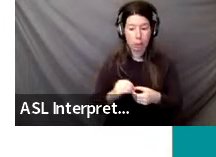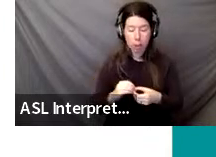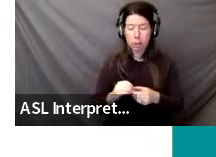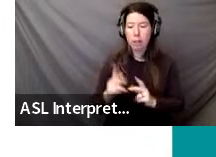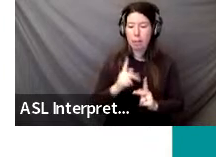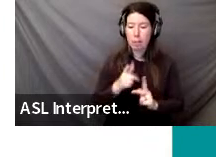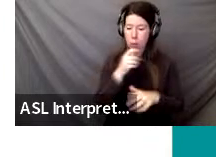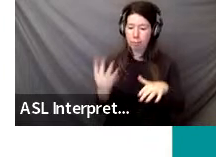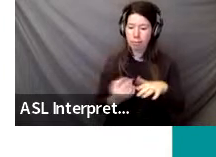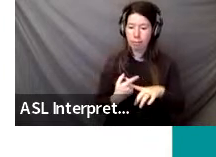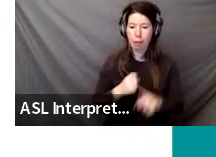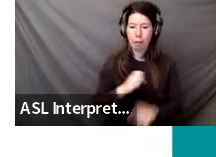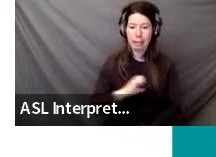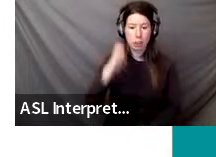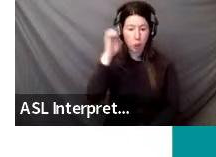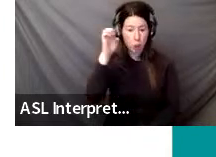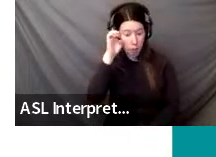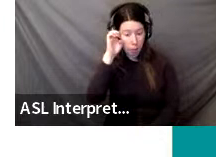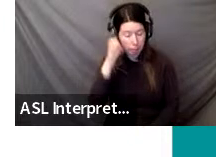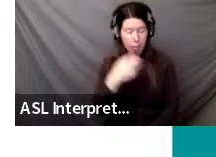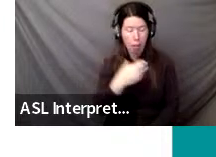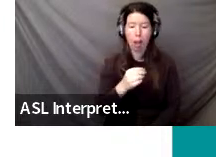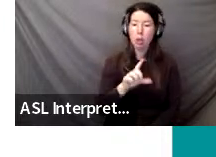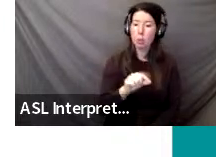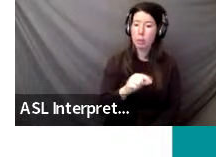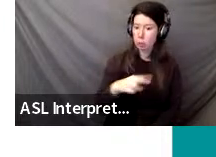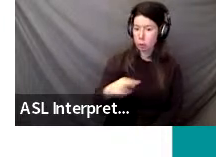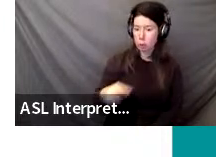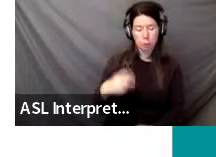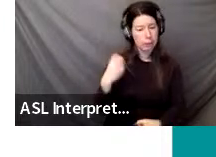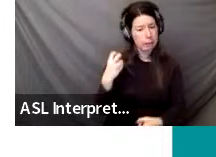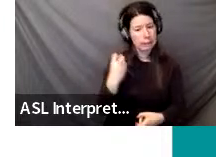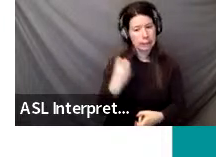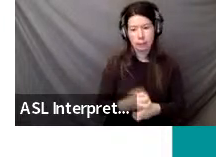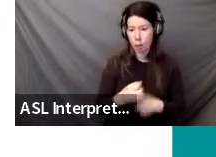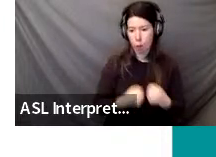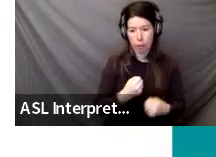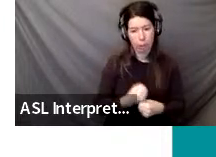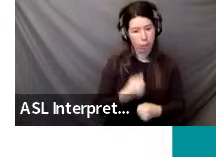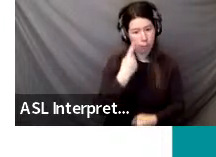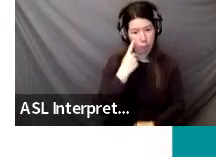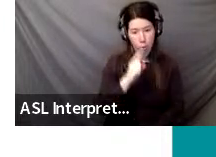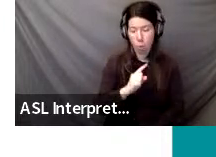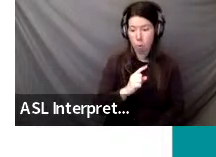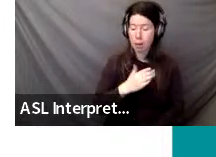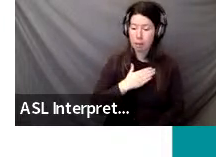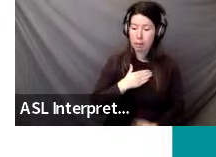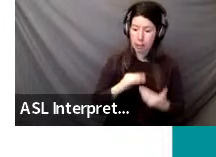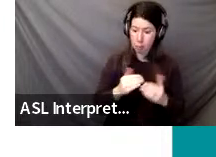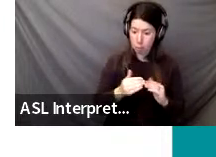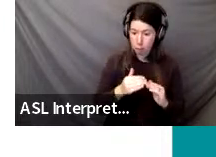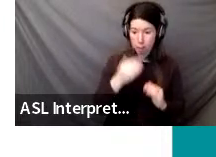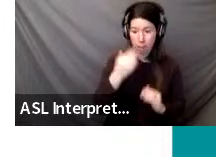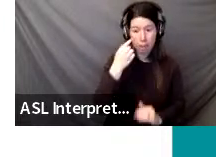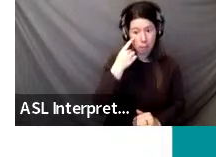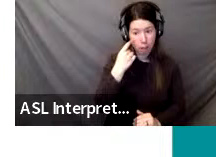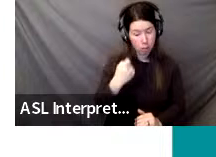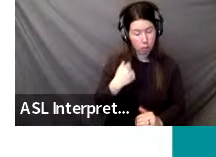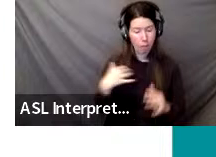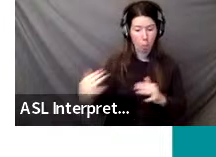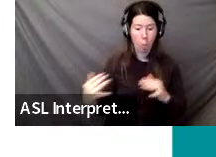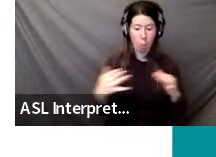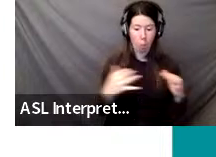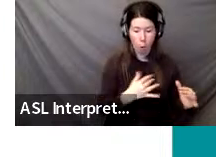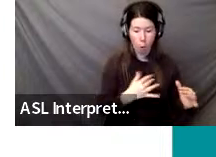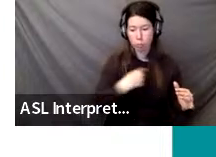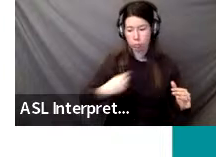Europe. And 2022 was a difficult year for my community because there is a war between Russia